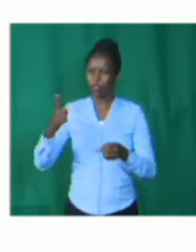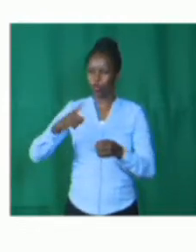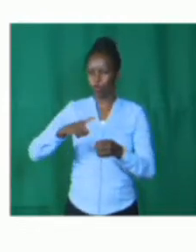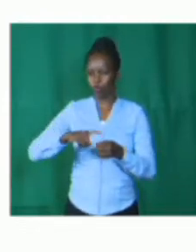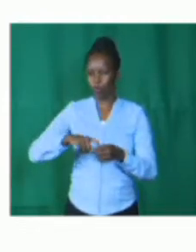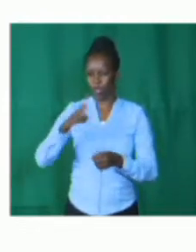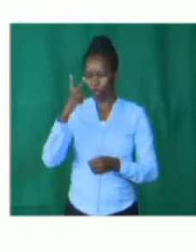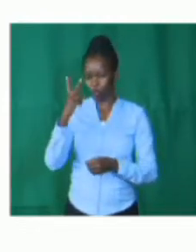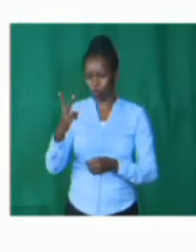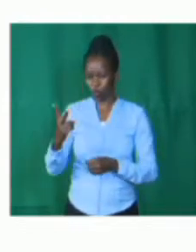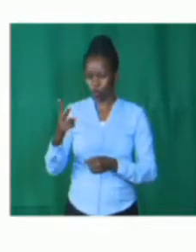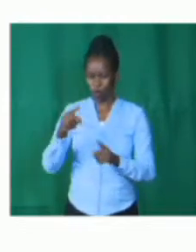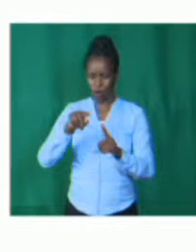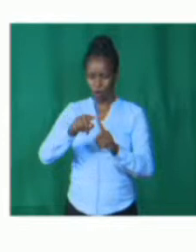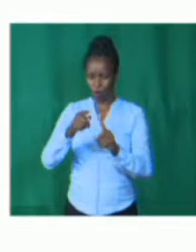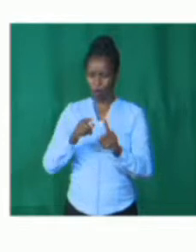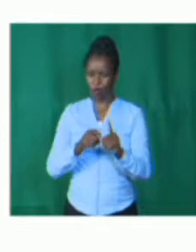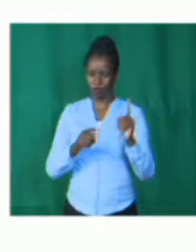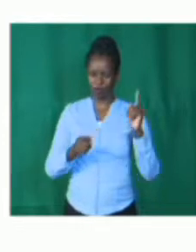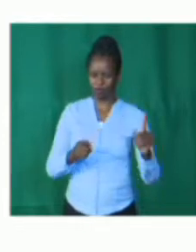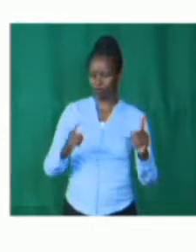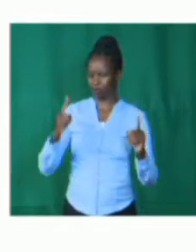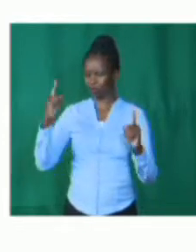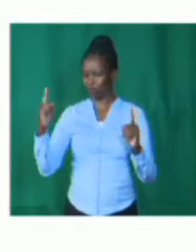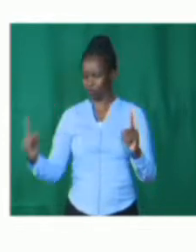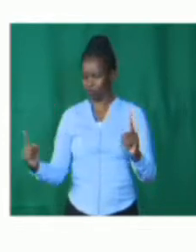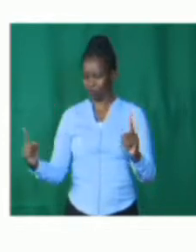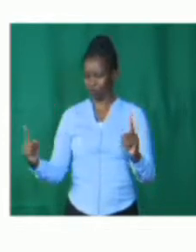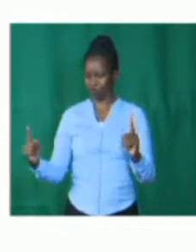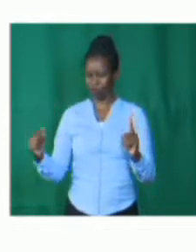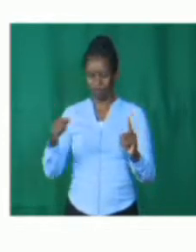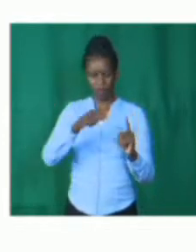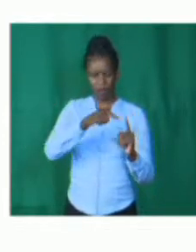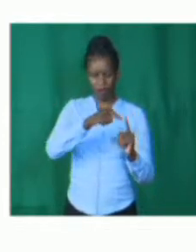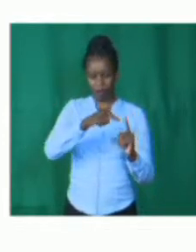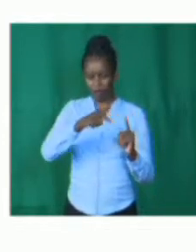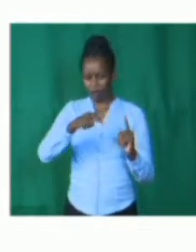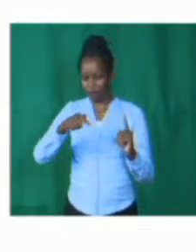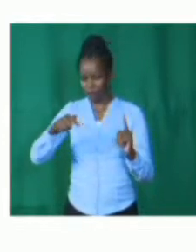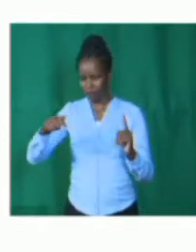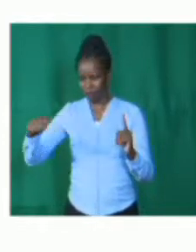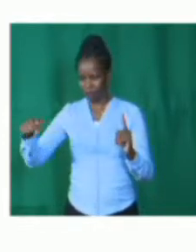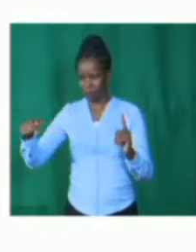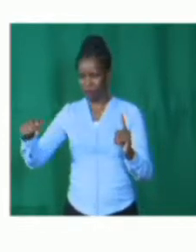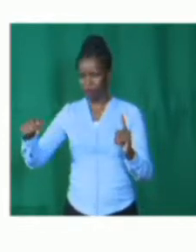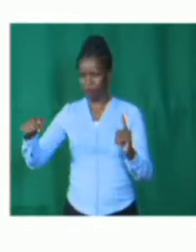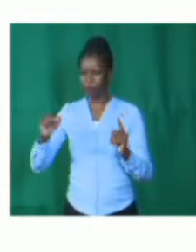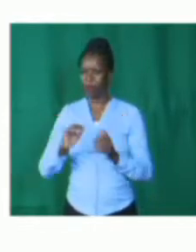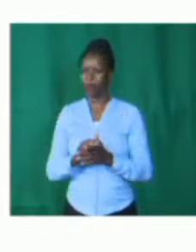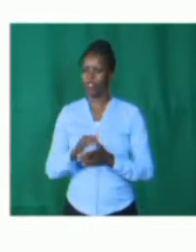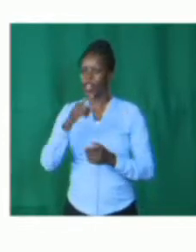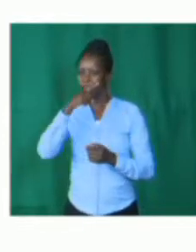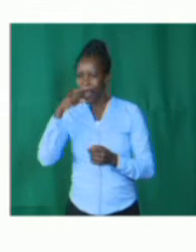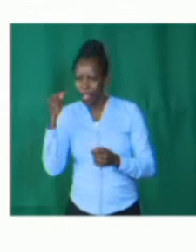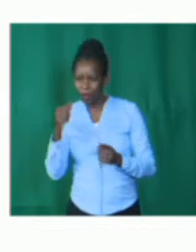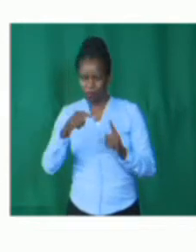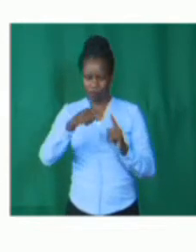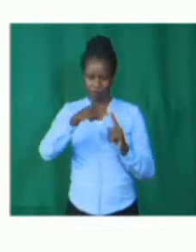coordinate points. So a line segment is a line joining 2 coordinate points.